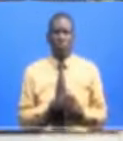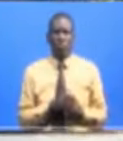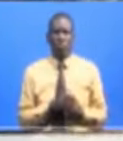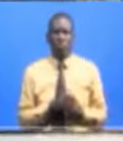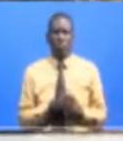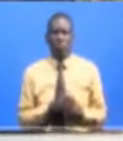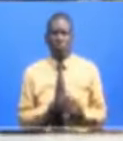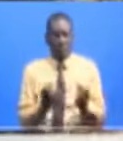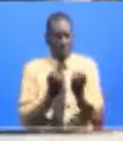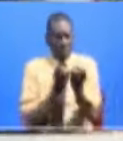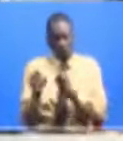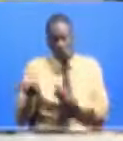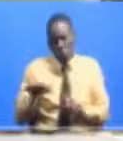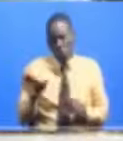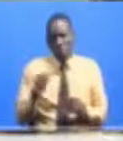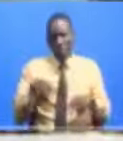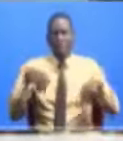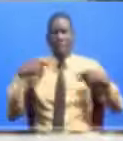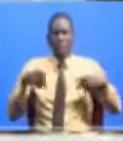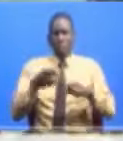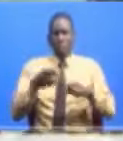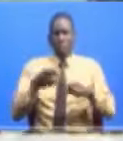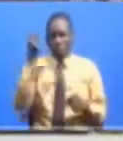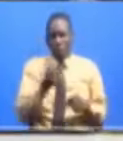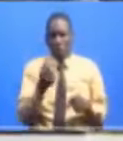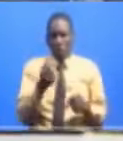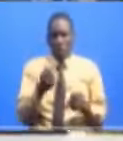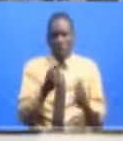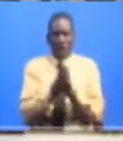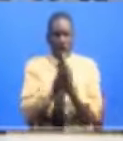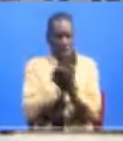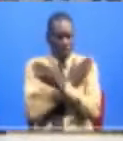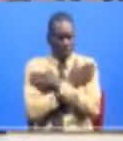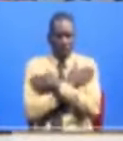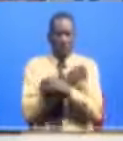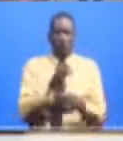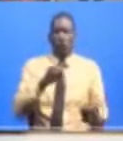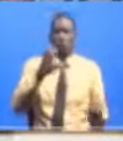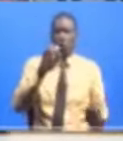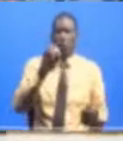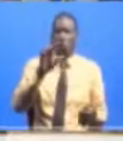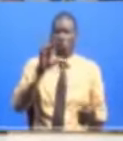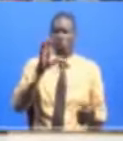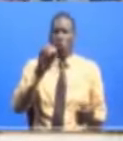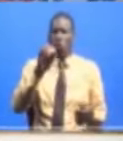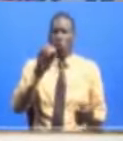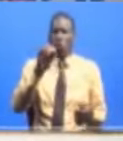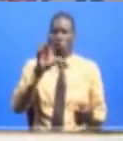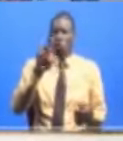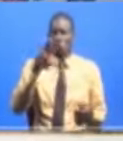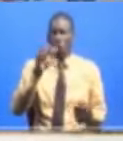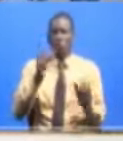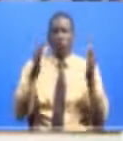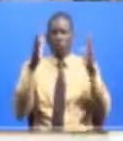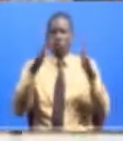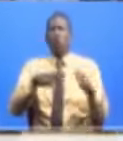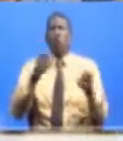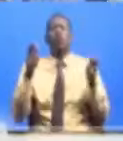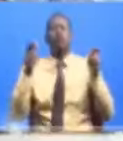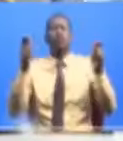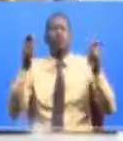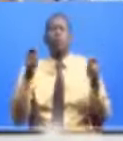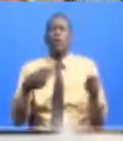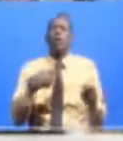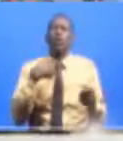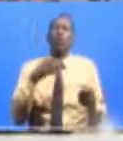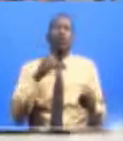Early Saturday morning, residents of Kajiado and friends of Oloolua Forest held peaceful demonstrations against what they term as plans to grab a